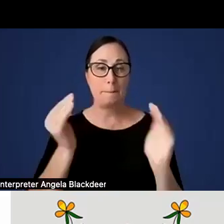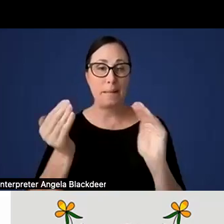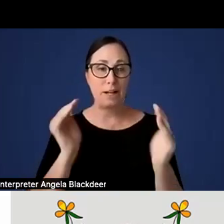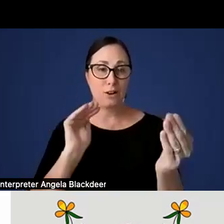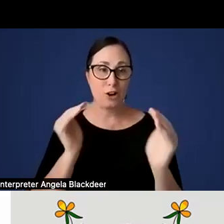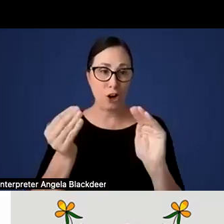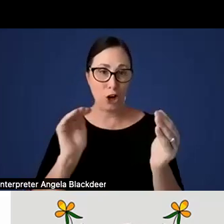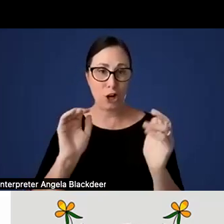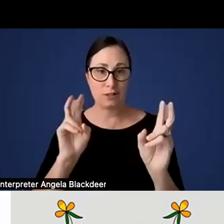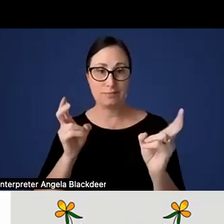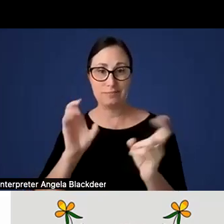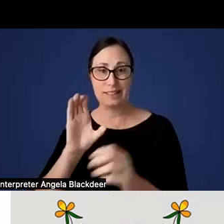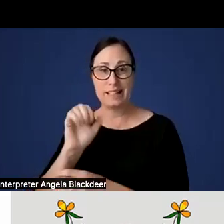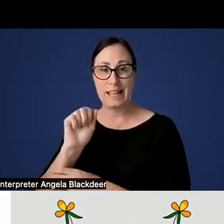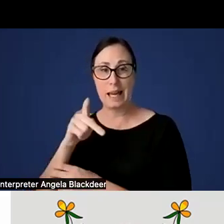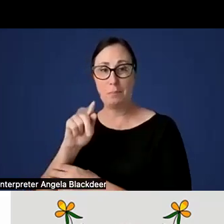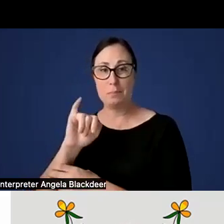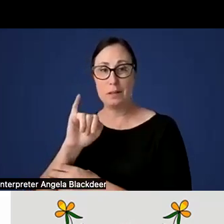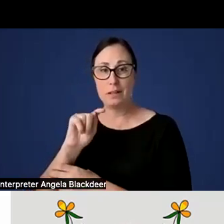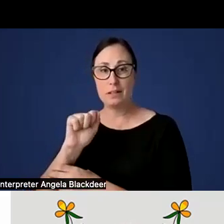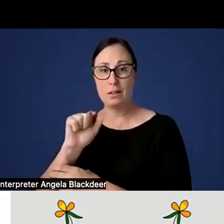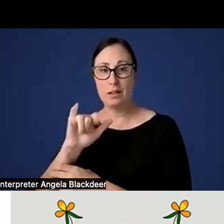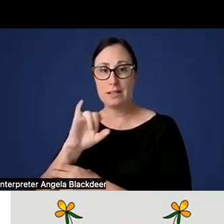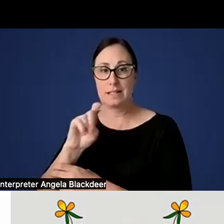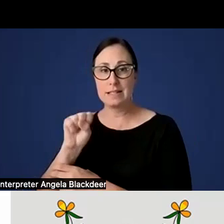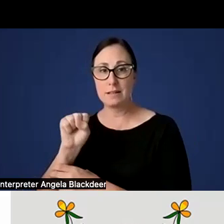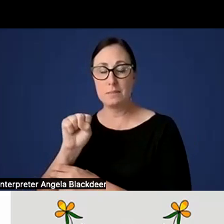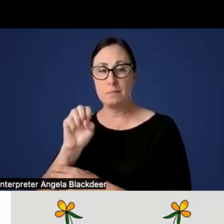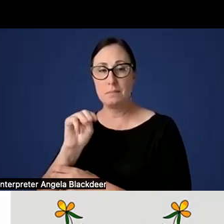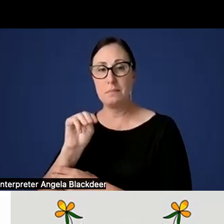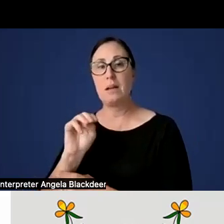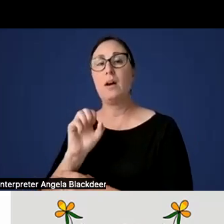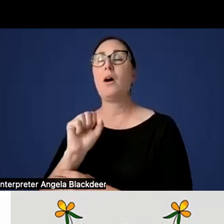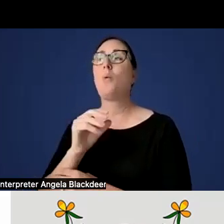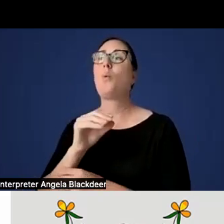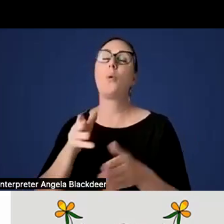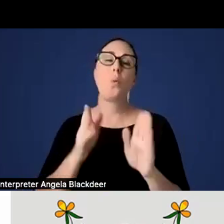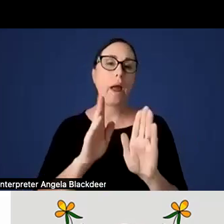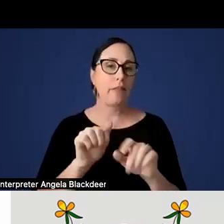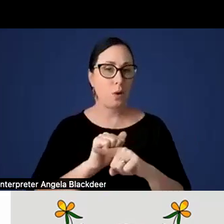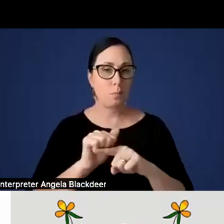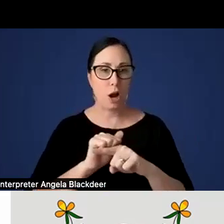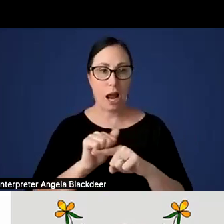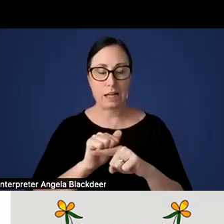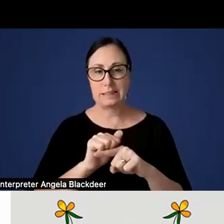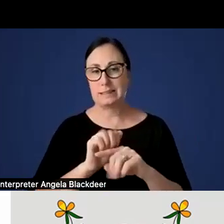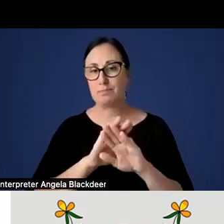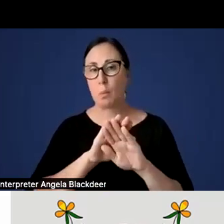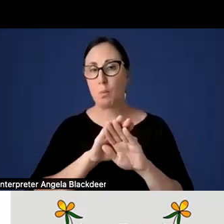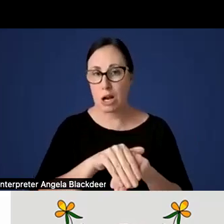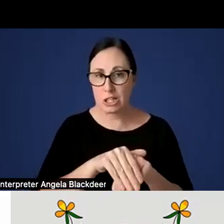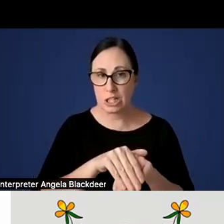capitalism, that, the ways in which we adopt practices of oppression and like